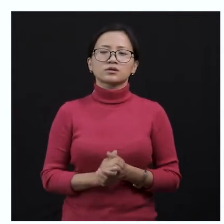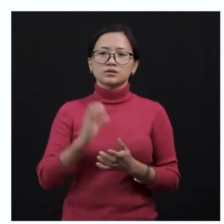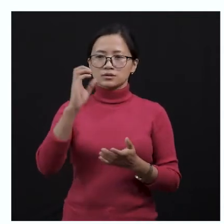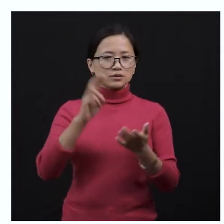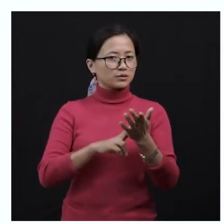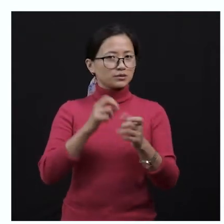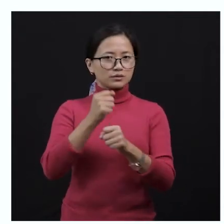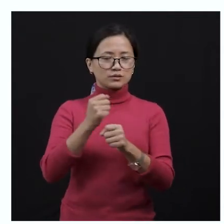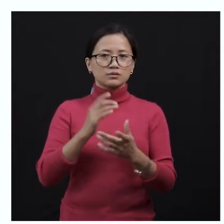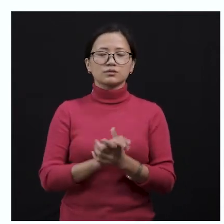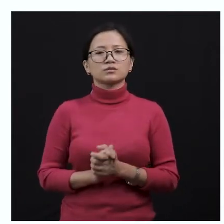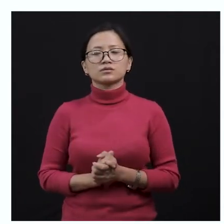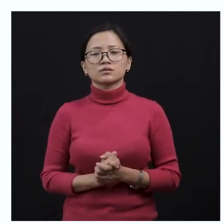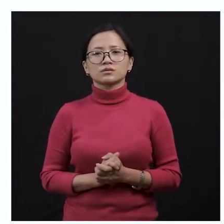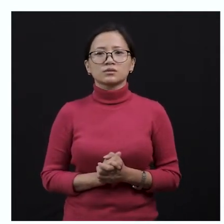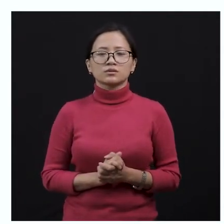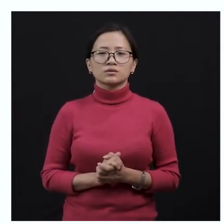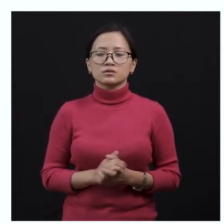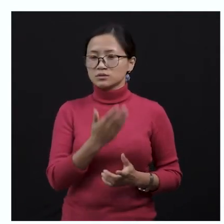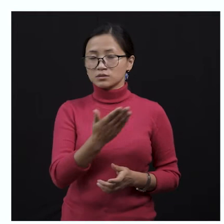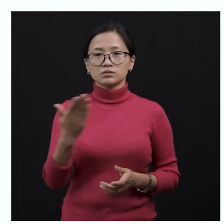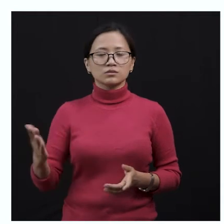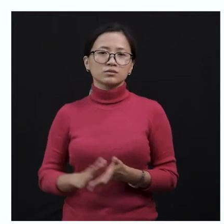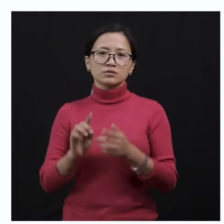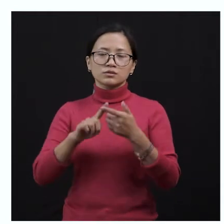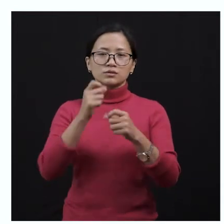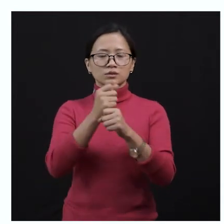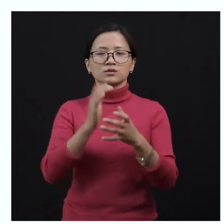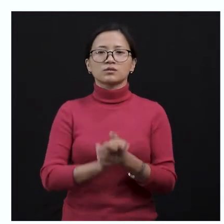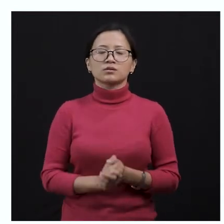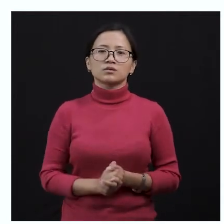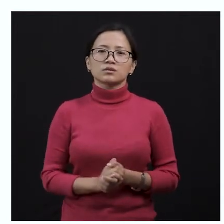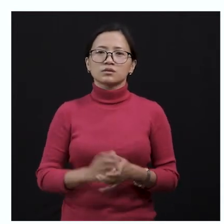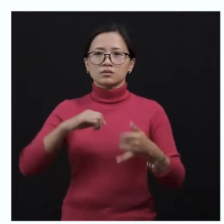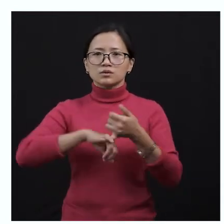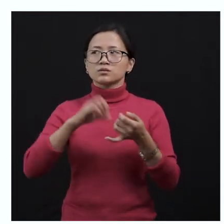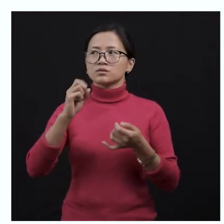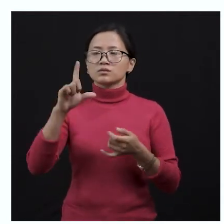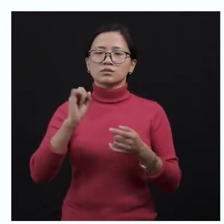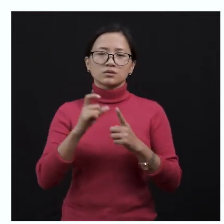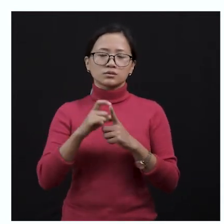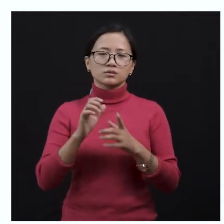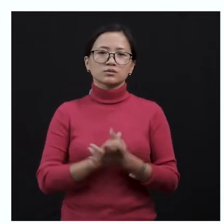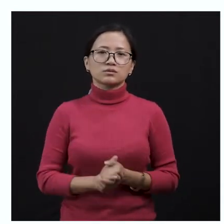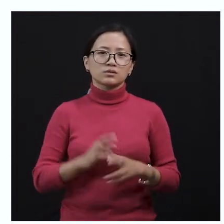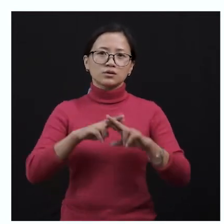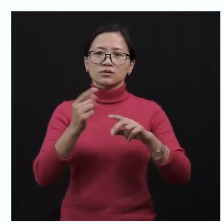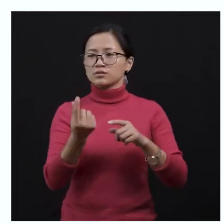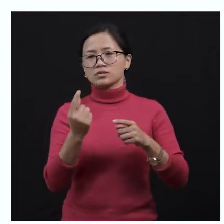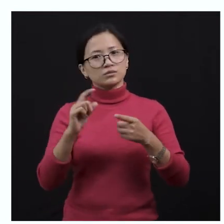CNG, right? So those are some examples of the solid fuel, the liquid